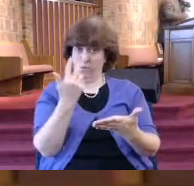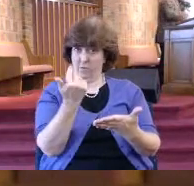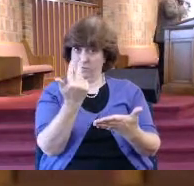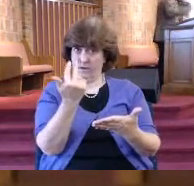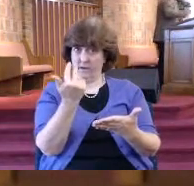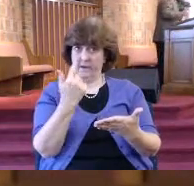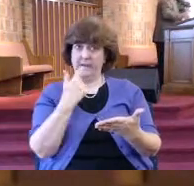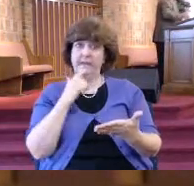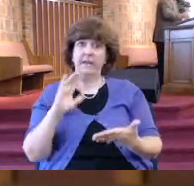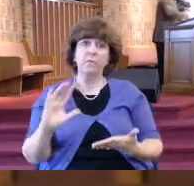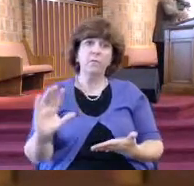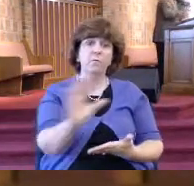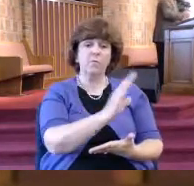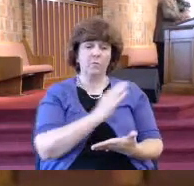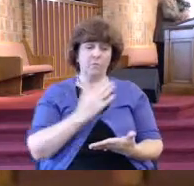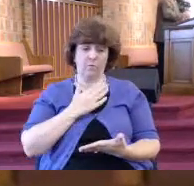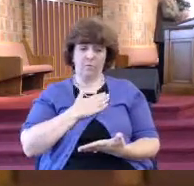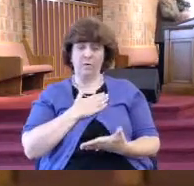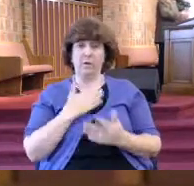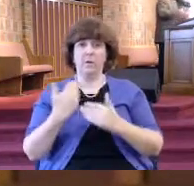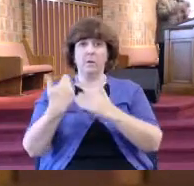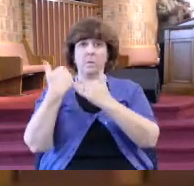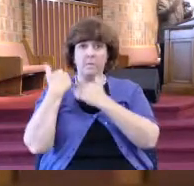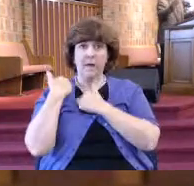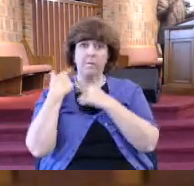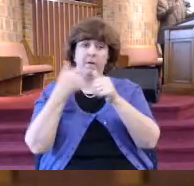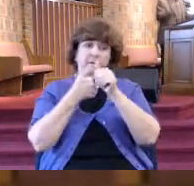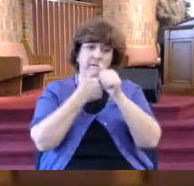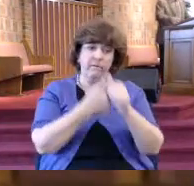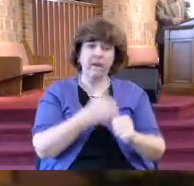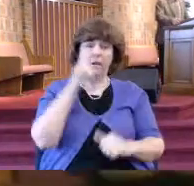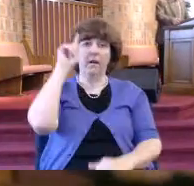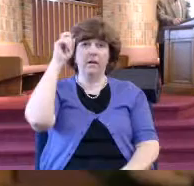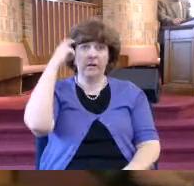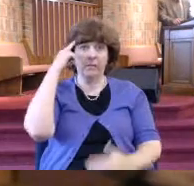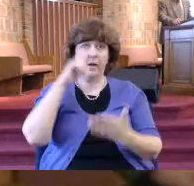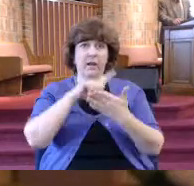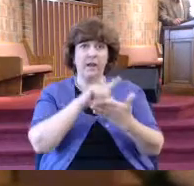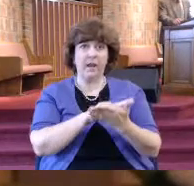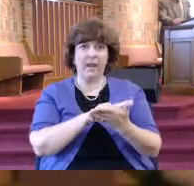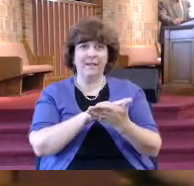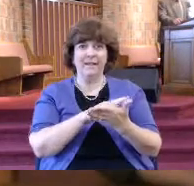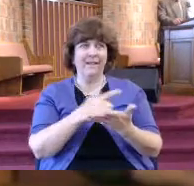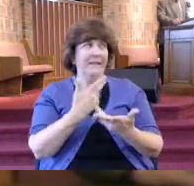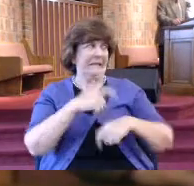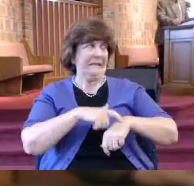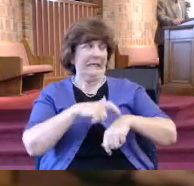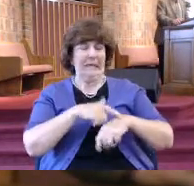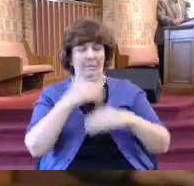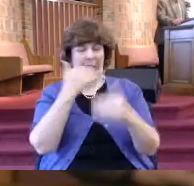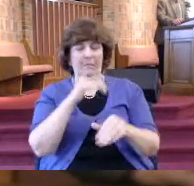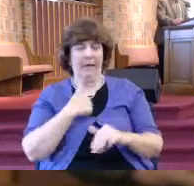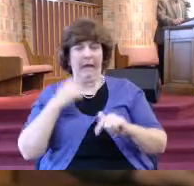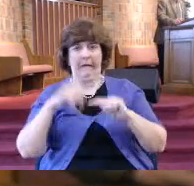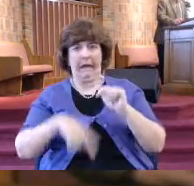have a responsibility to follow after the government. And if we had time, we would pursue that course, but we do not.